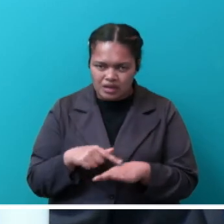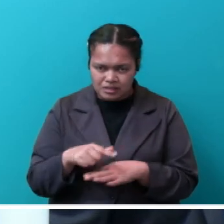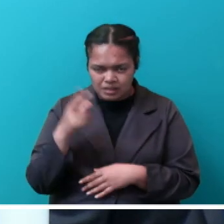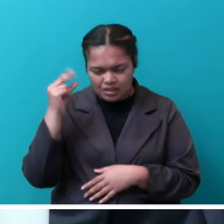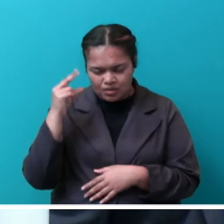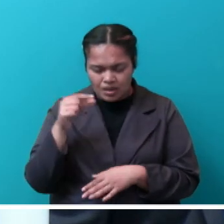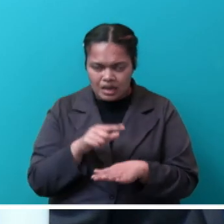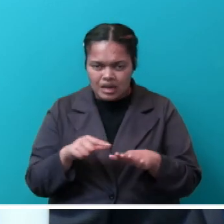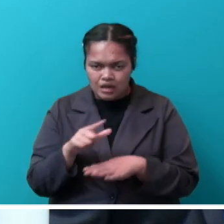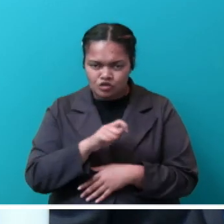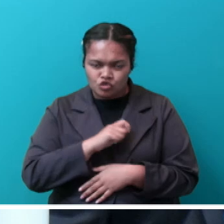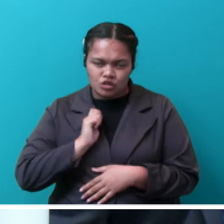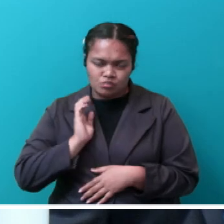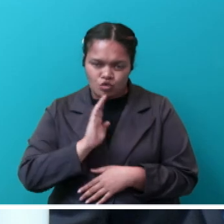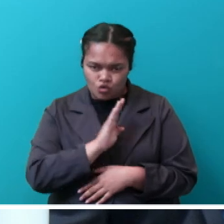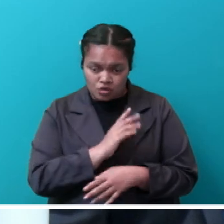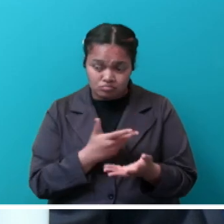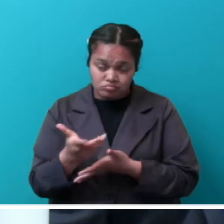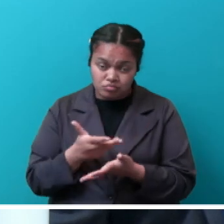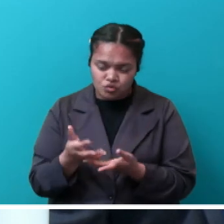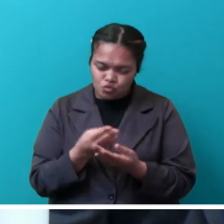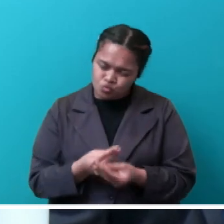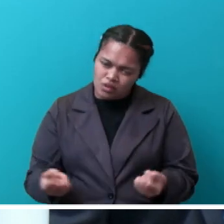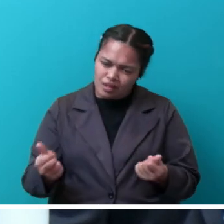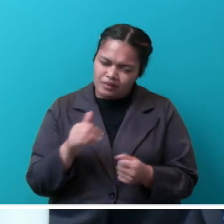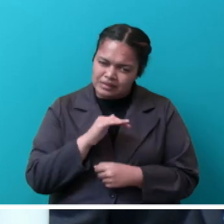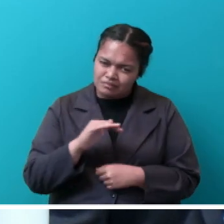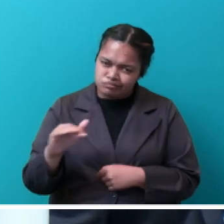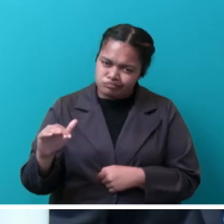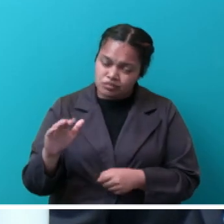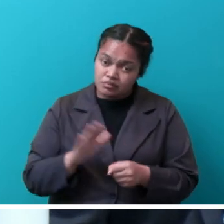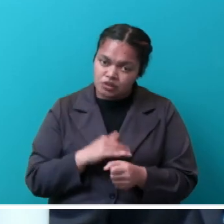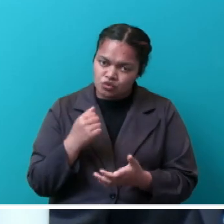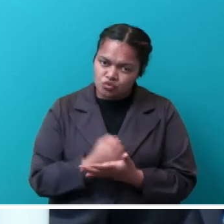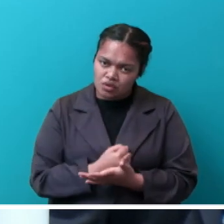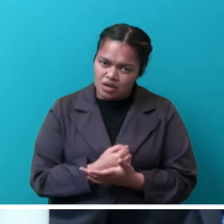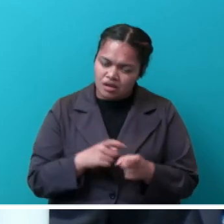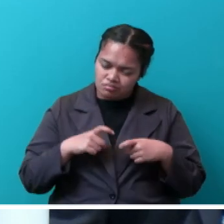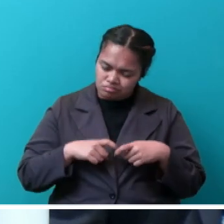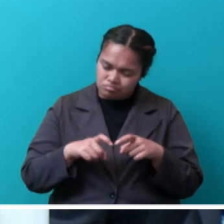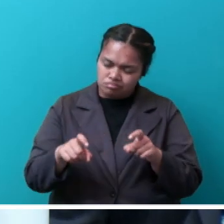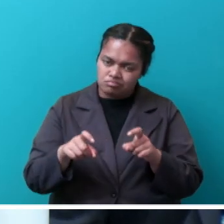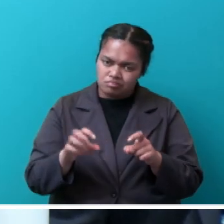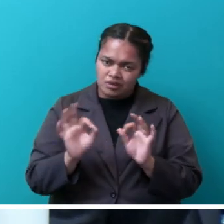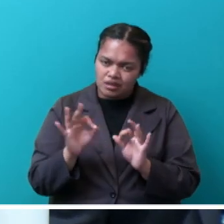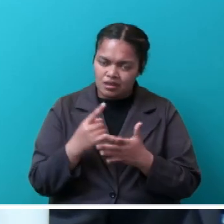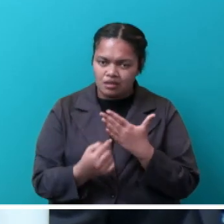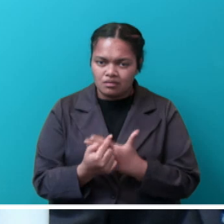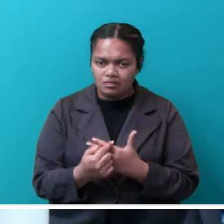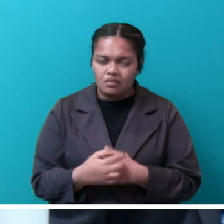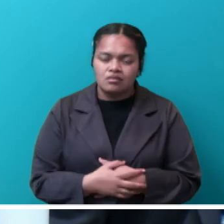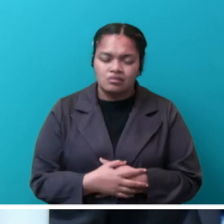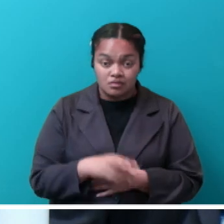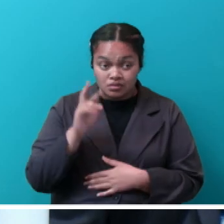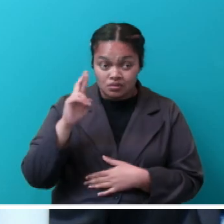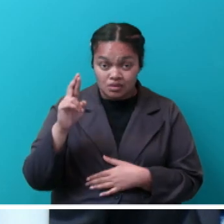Board, and consultants to resolve them swiftly and ensure steady progress. Mr. Speaker, sir,